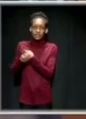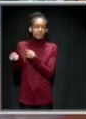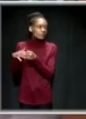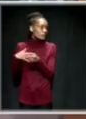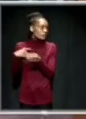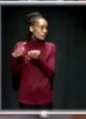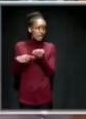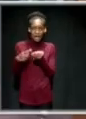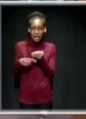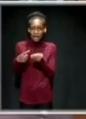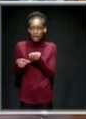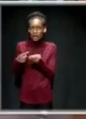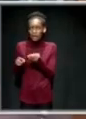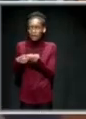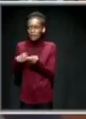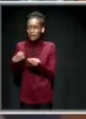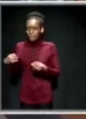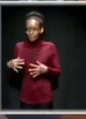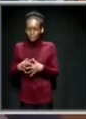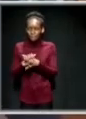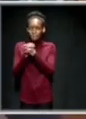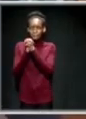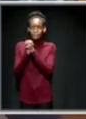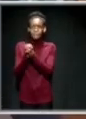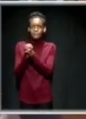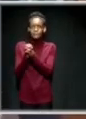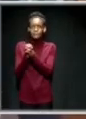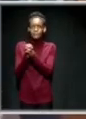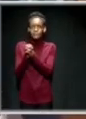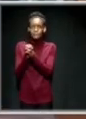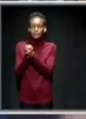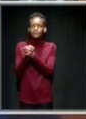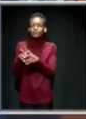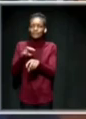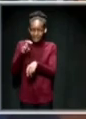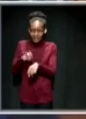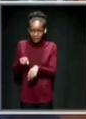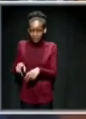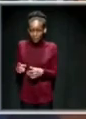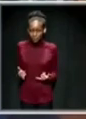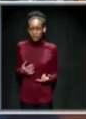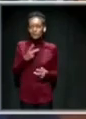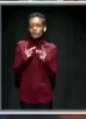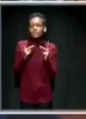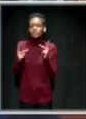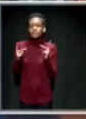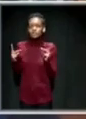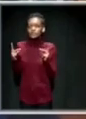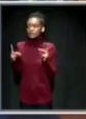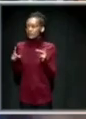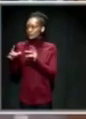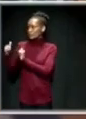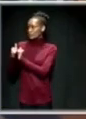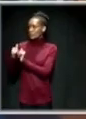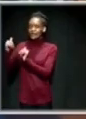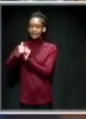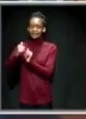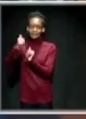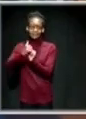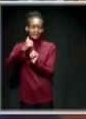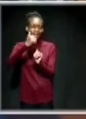an integrated approach. That is what is needed. And we see it today by the partners who are